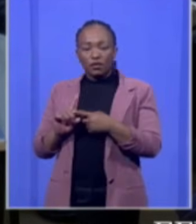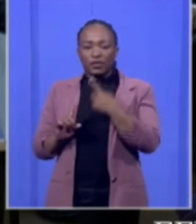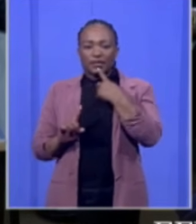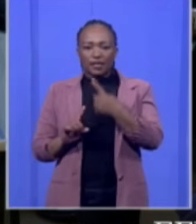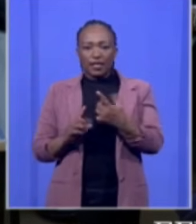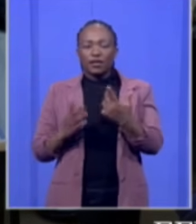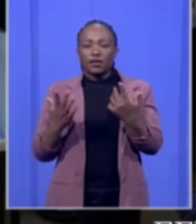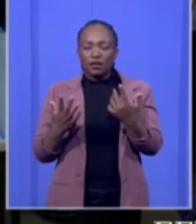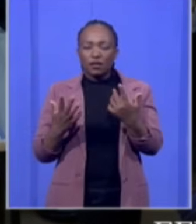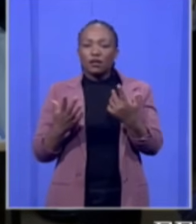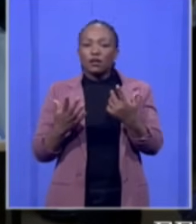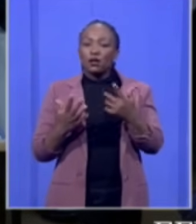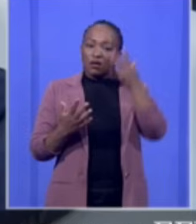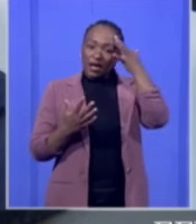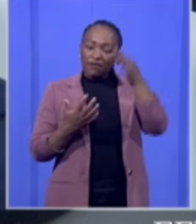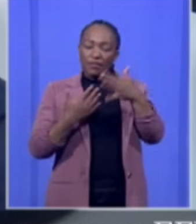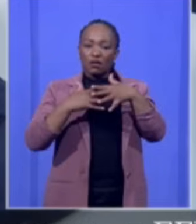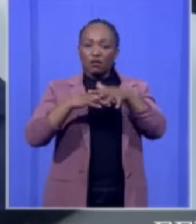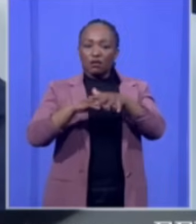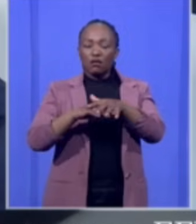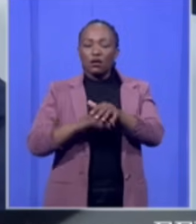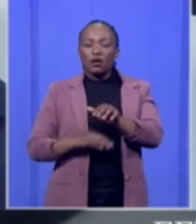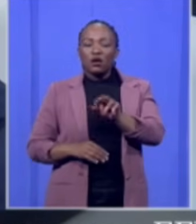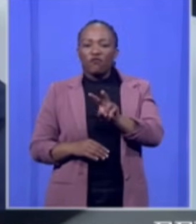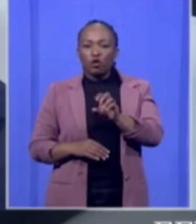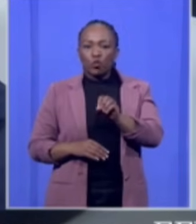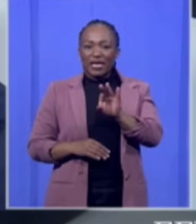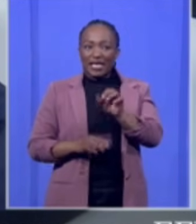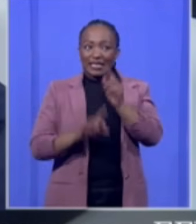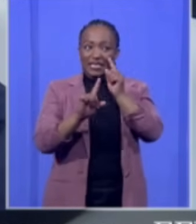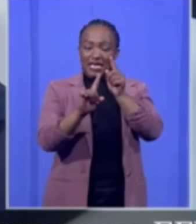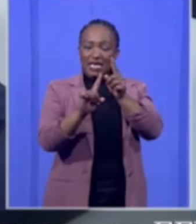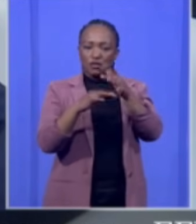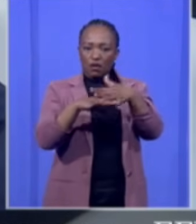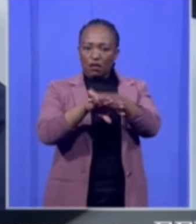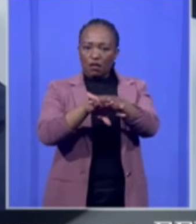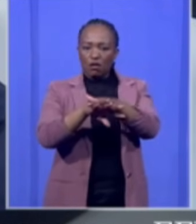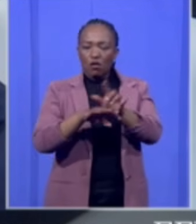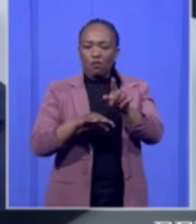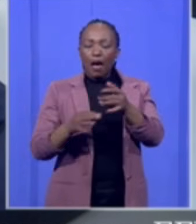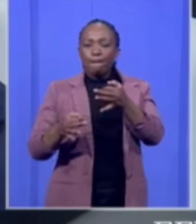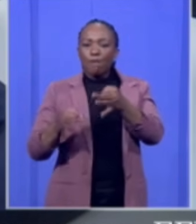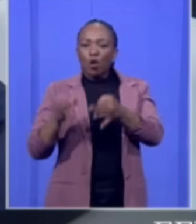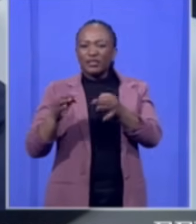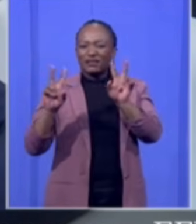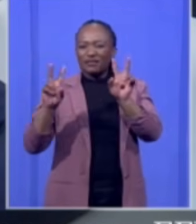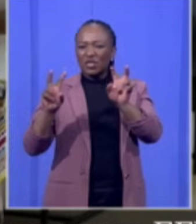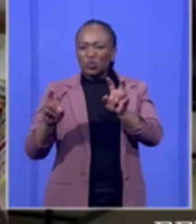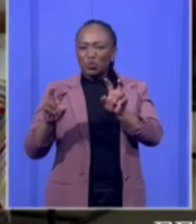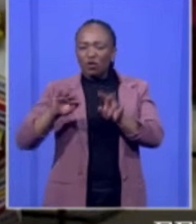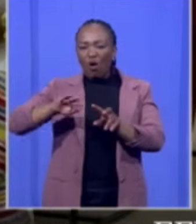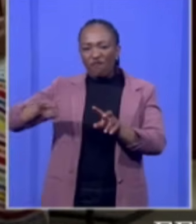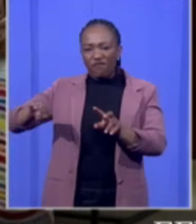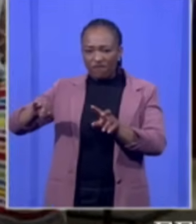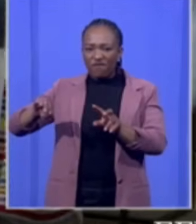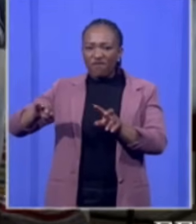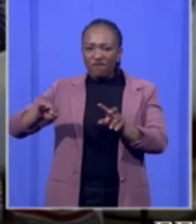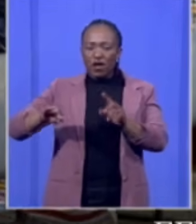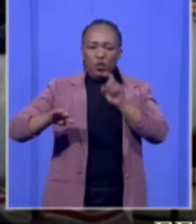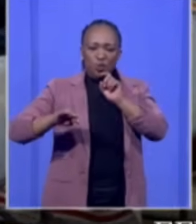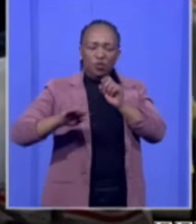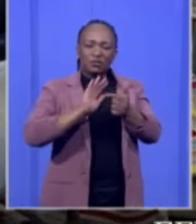tshebetsong leano la ntshetsopele ya naha la 2030 ho lokela hore ho tloswe dipolitiki tshebetsong ya setjhaba ka tsela ya